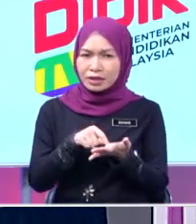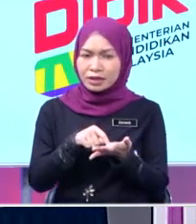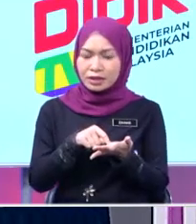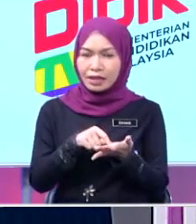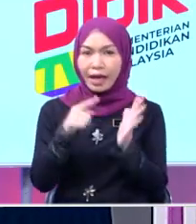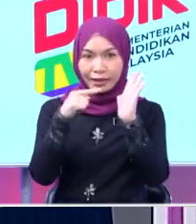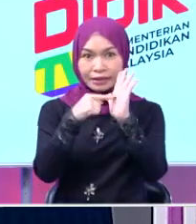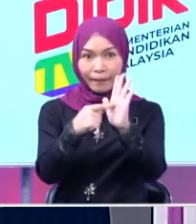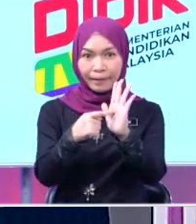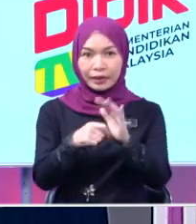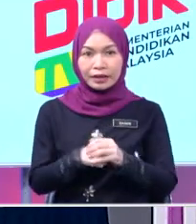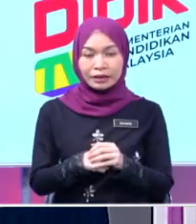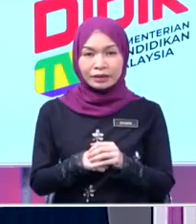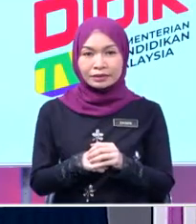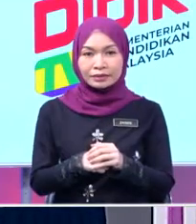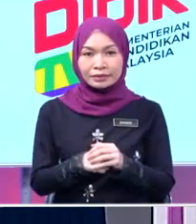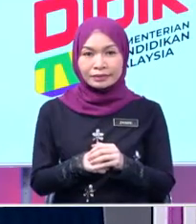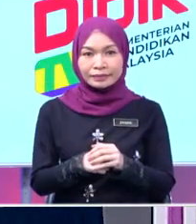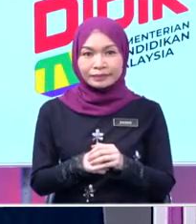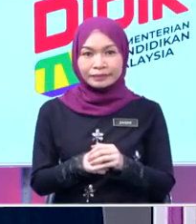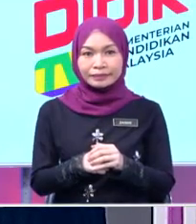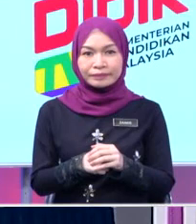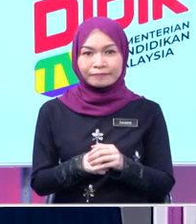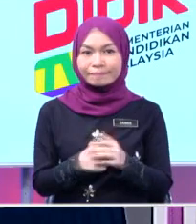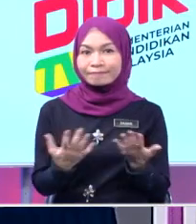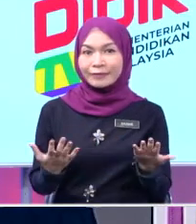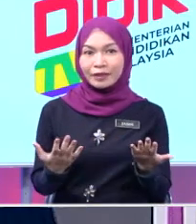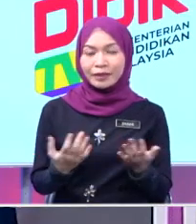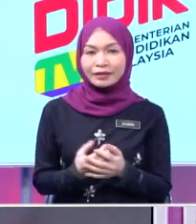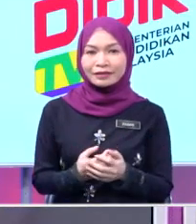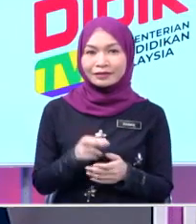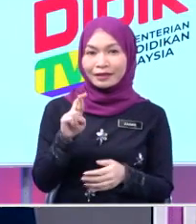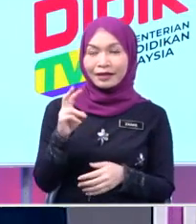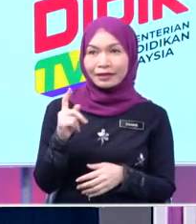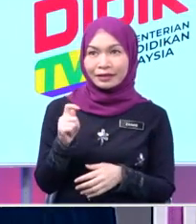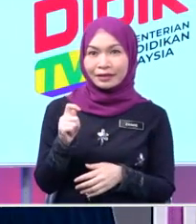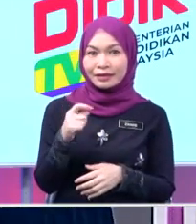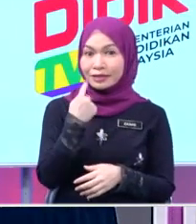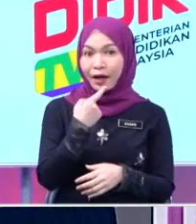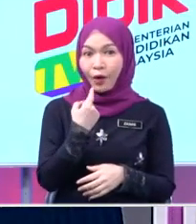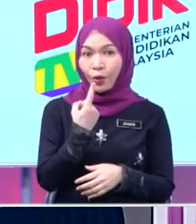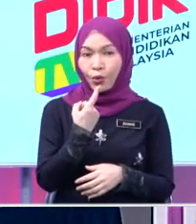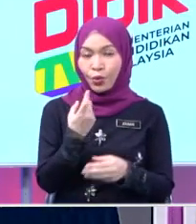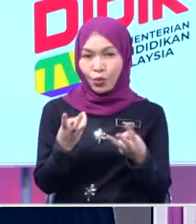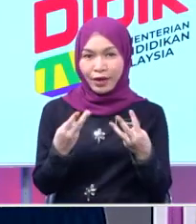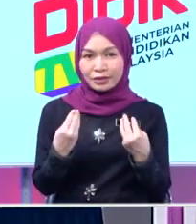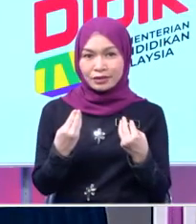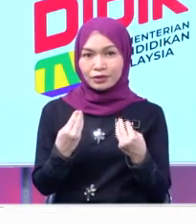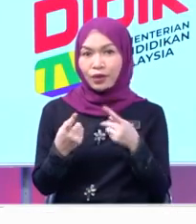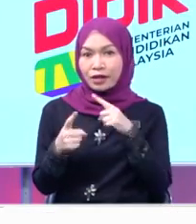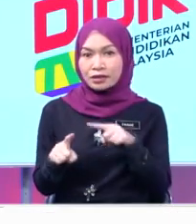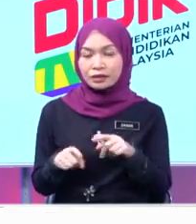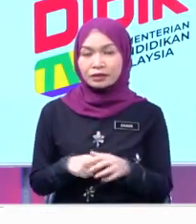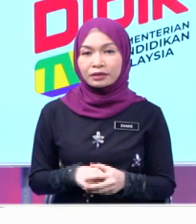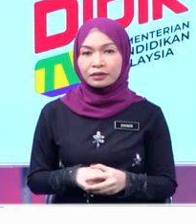Anybody? Not CD, because he just read it, so Okay, he knows. RT. Yes, Go RT. ahead. Which one? Which phrase, RT?